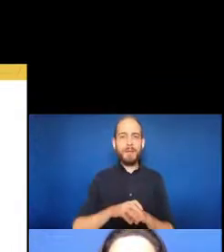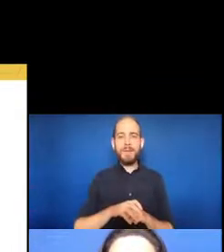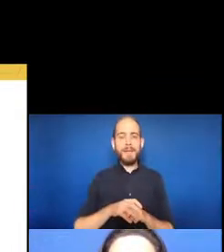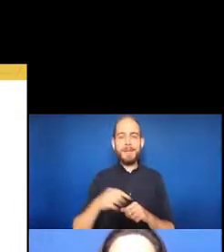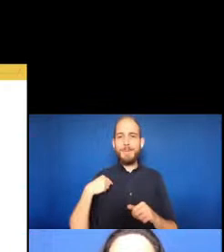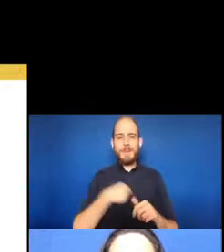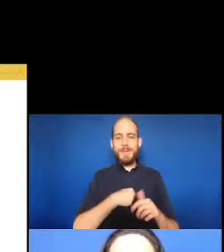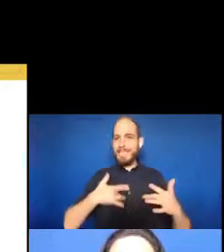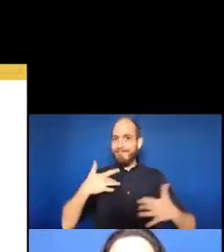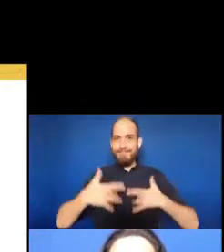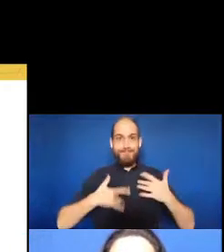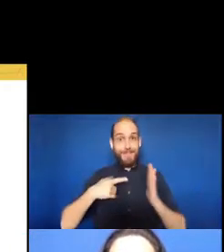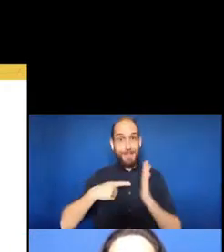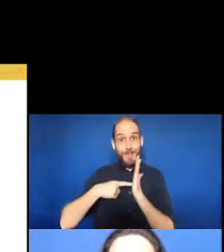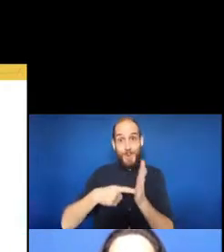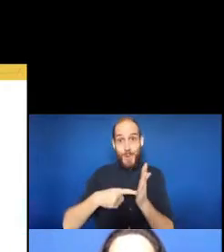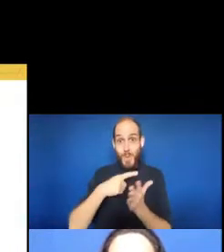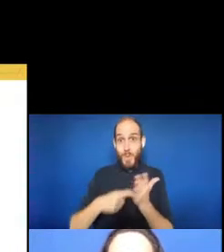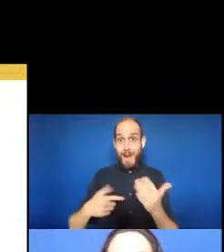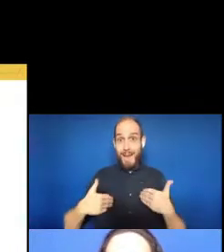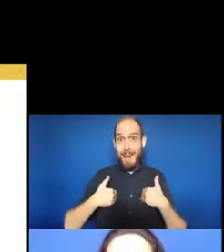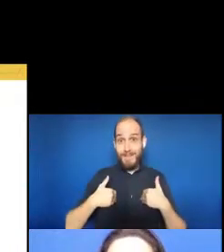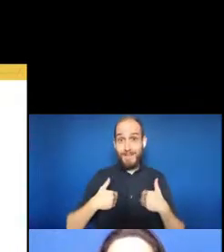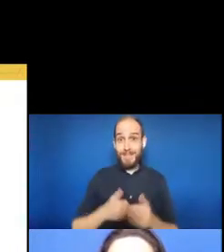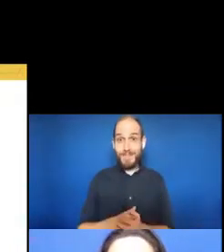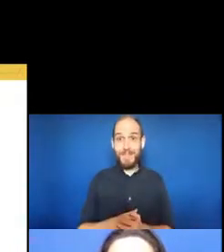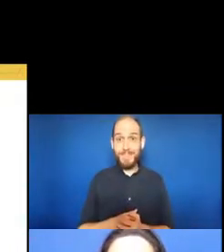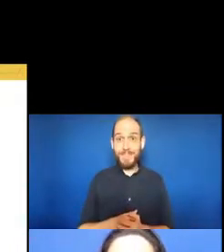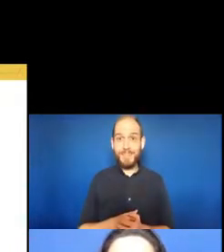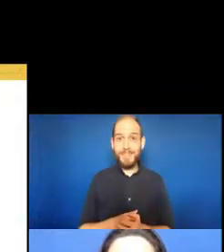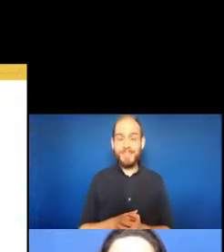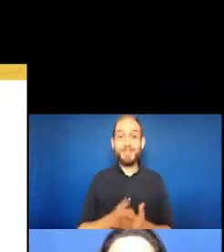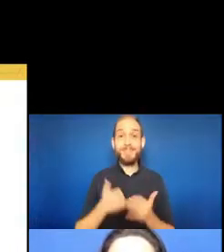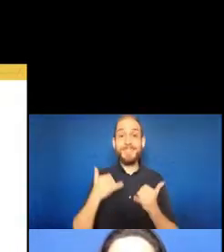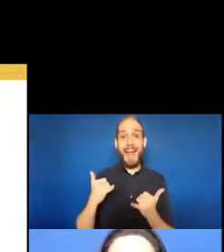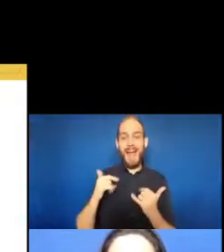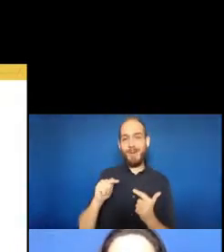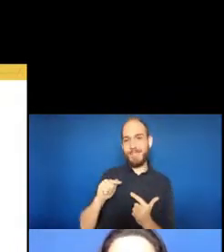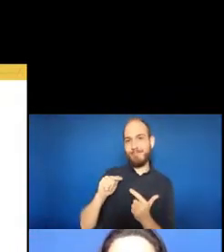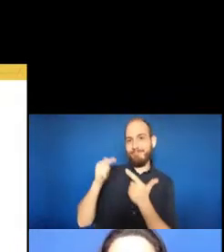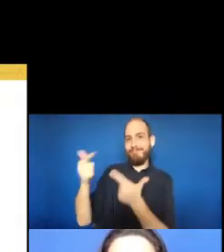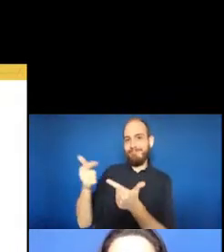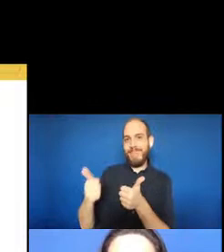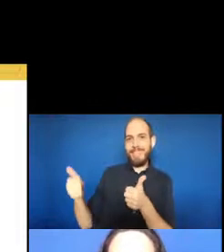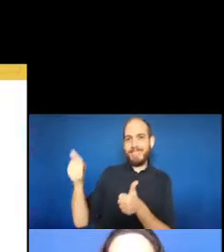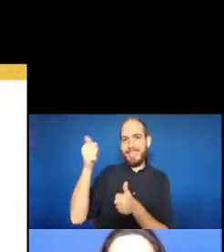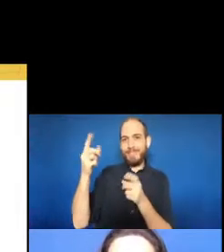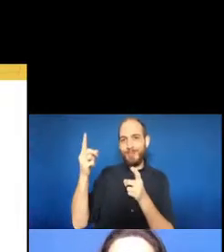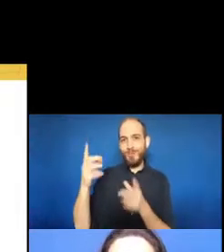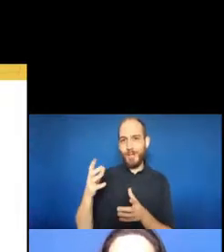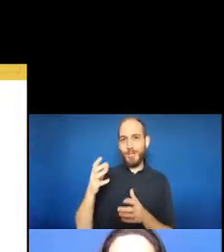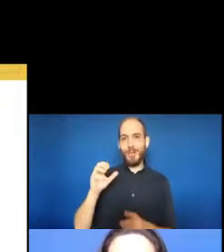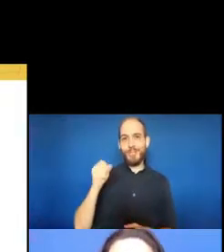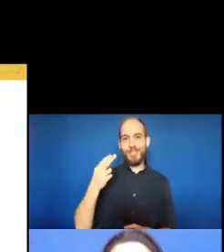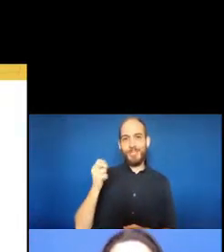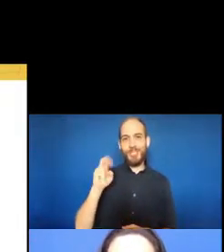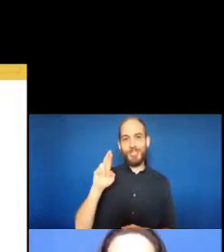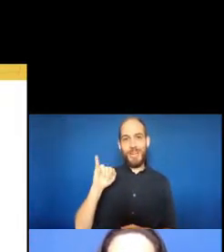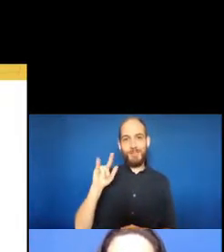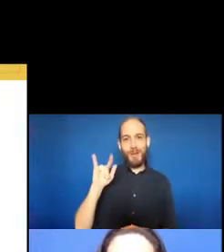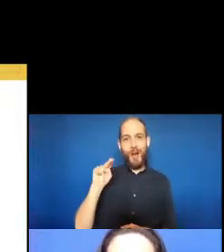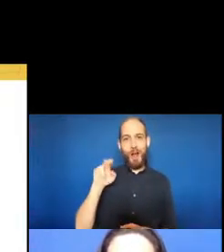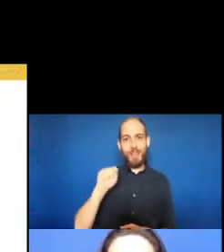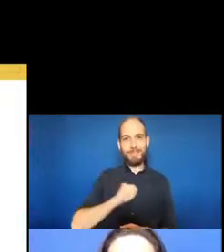in store. So let me turn it over to our Executive Director, Sherry Collins, for the real unveil.